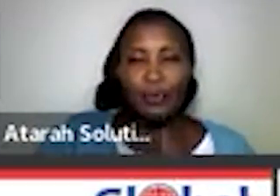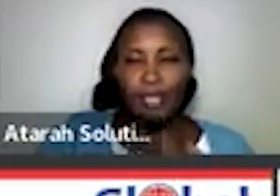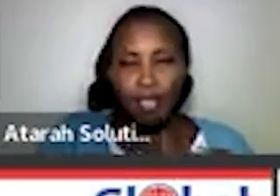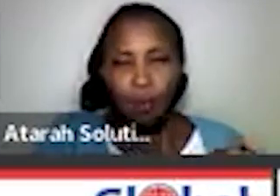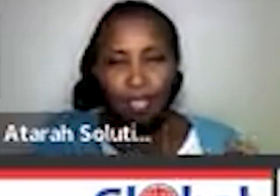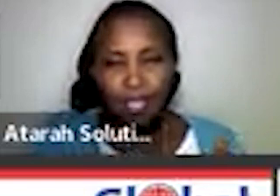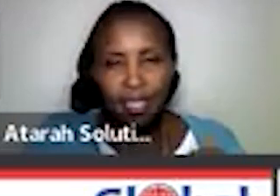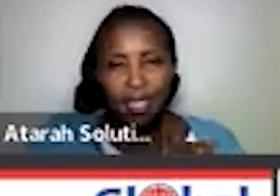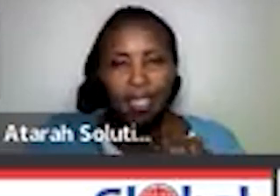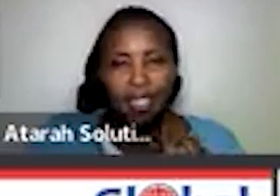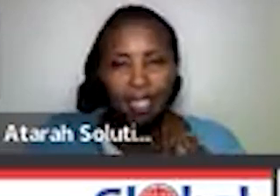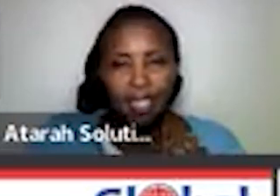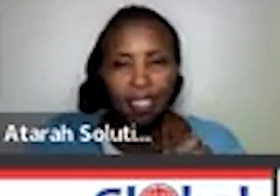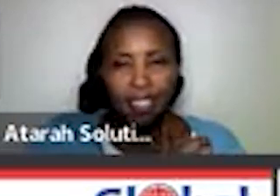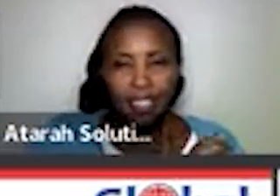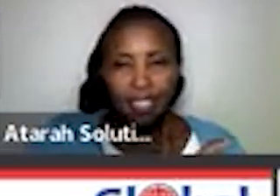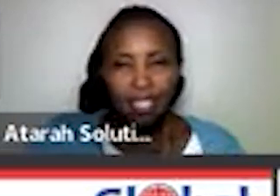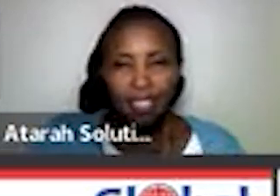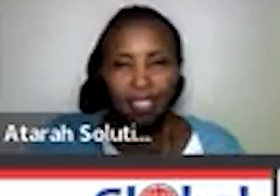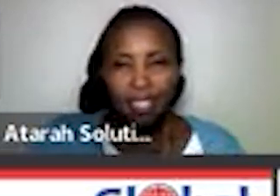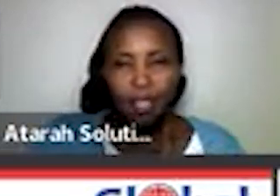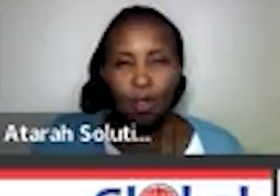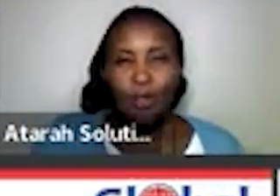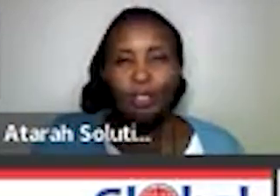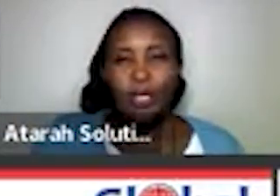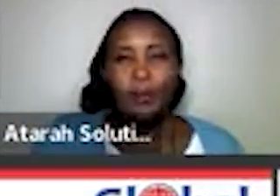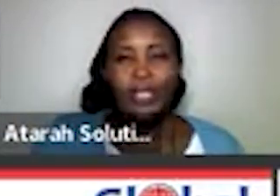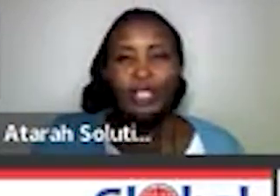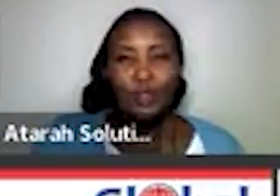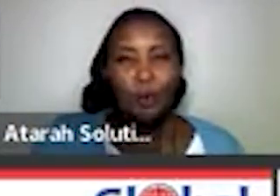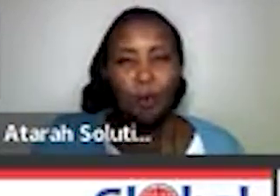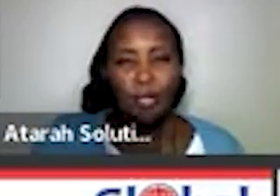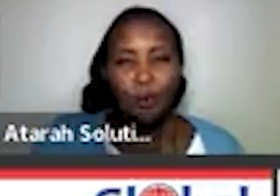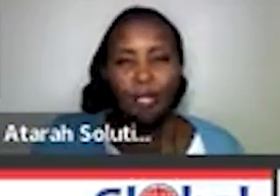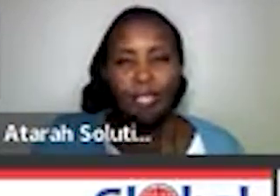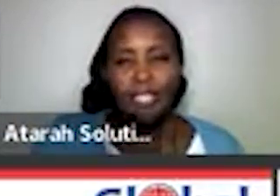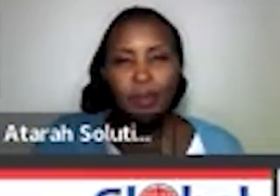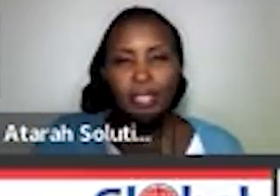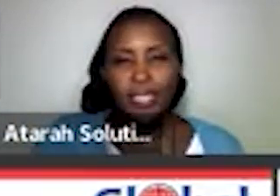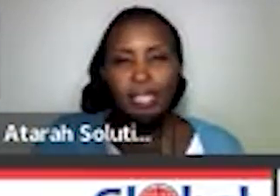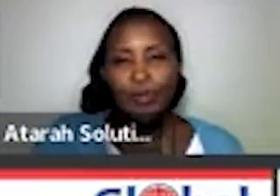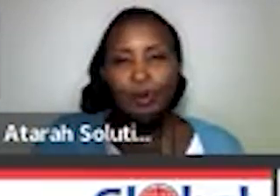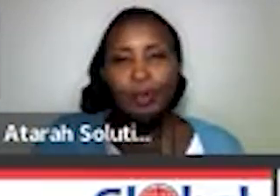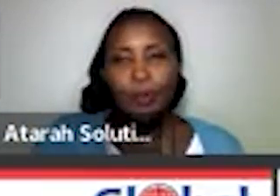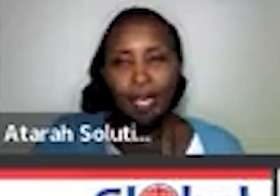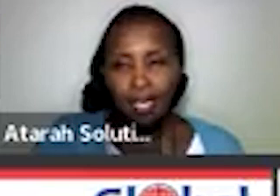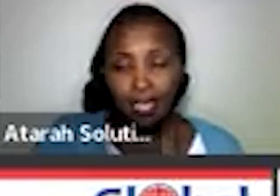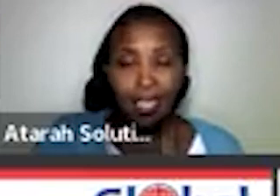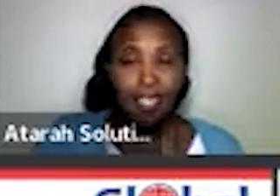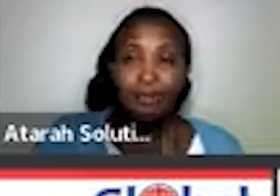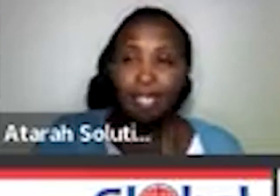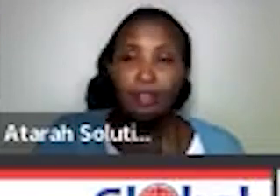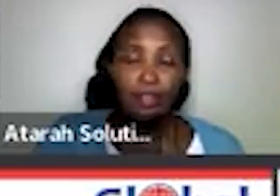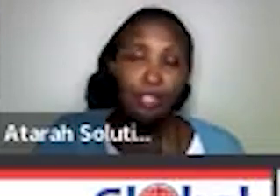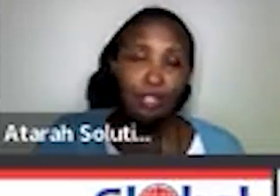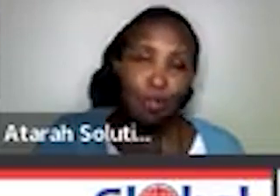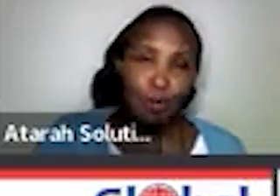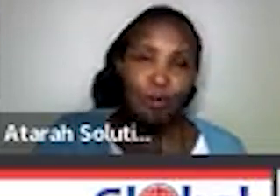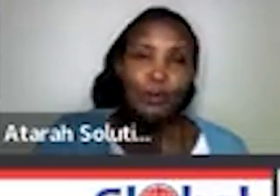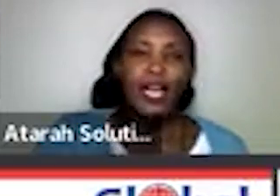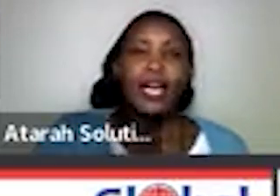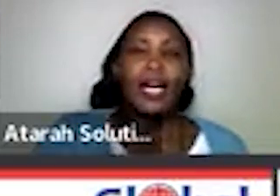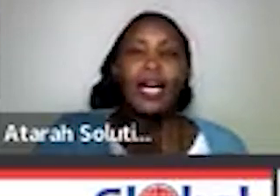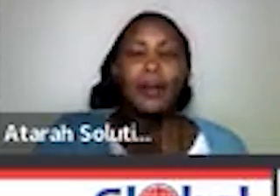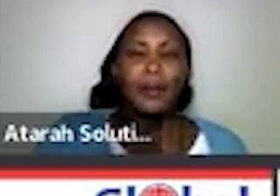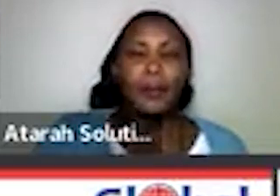learned through networking? Sasha says, or not updating your work, you get depleted from the market. That's very, very